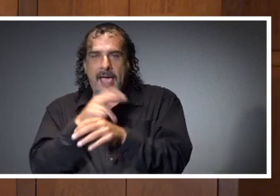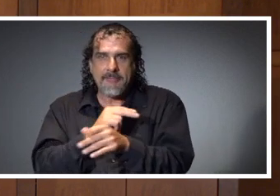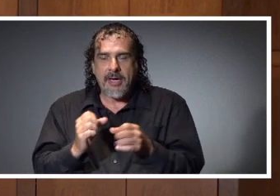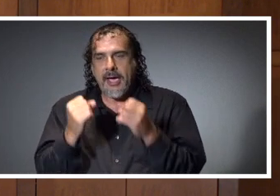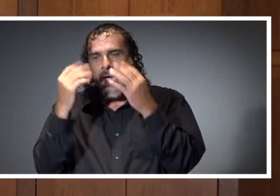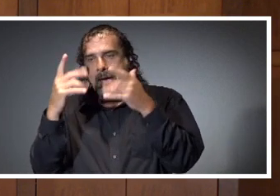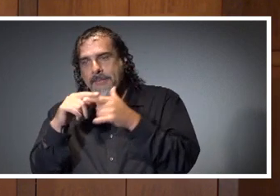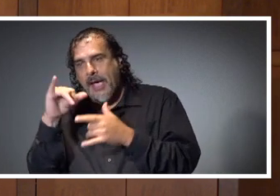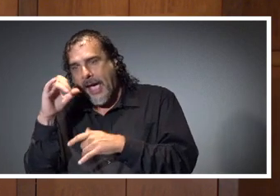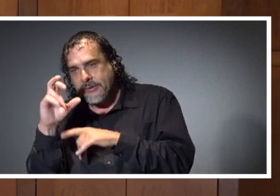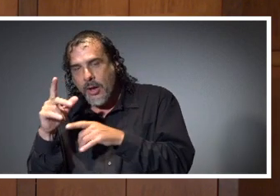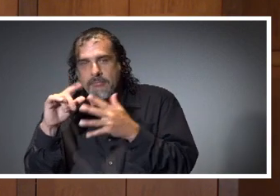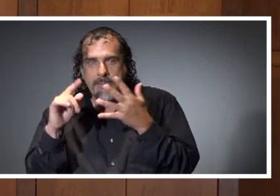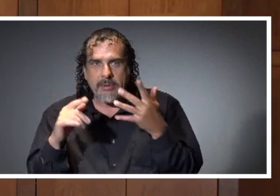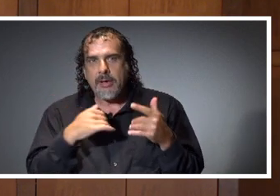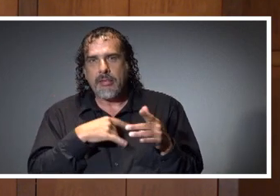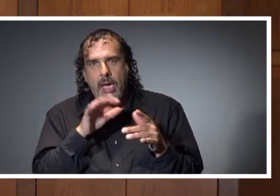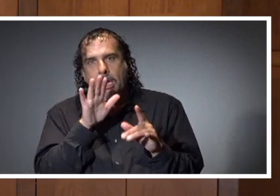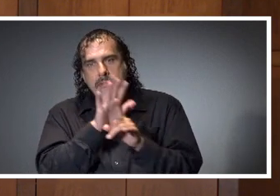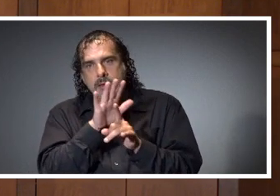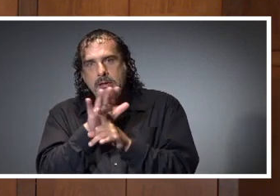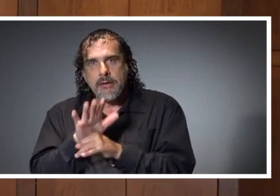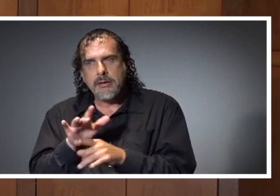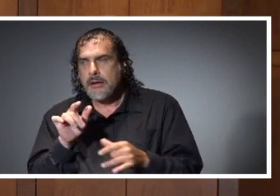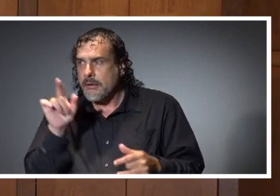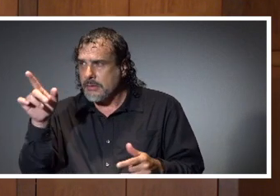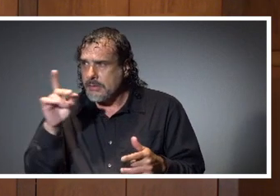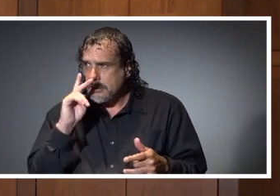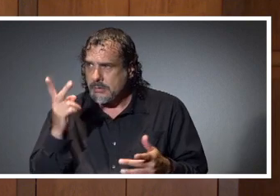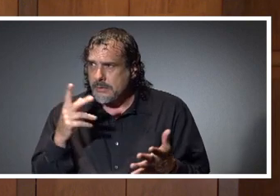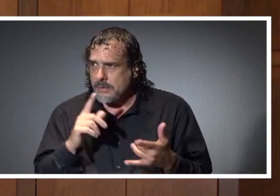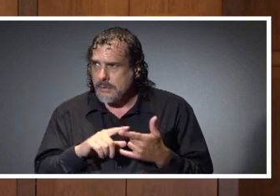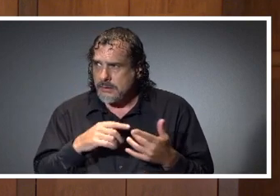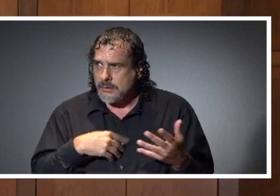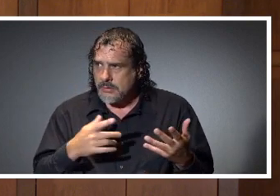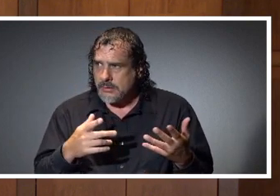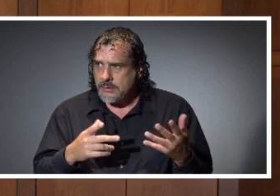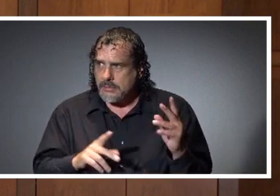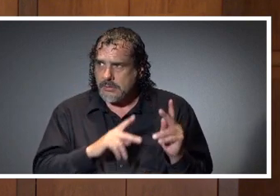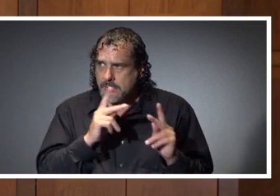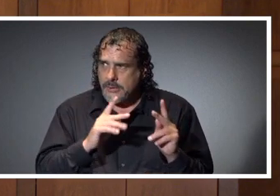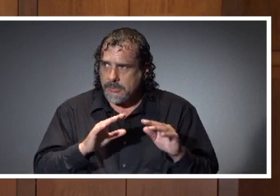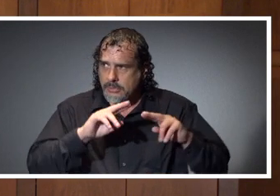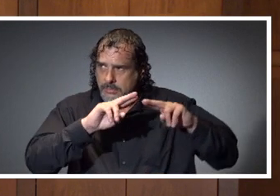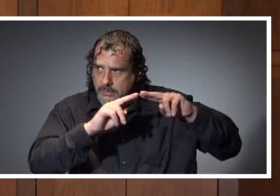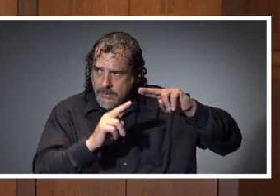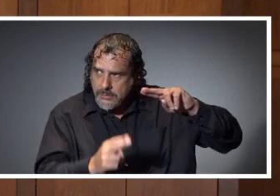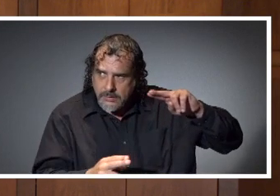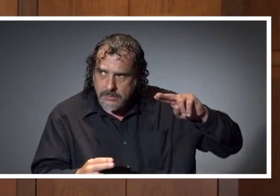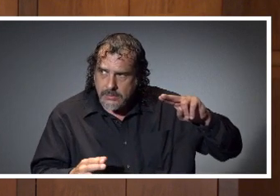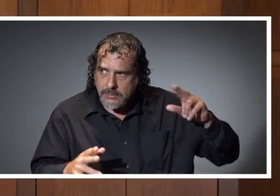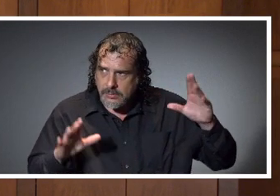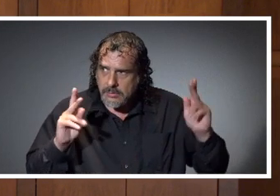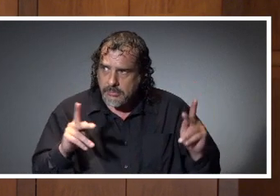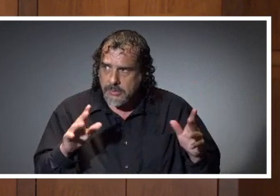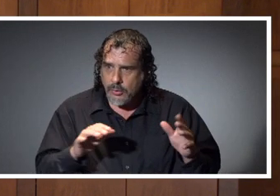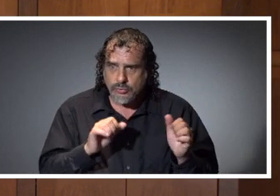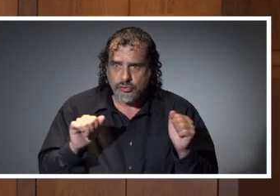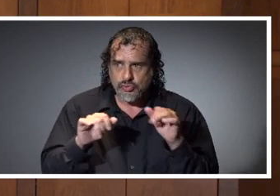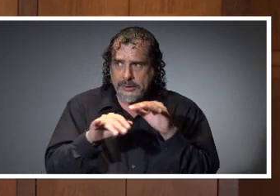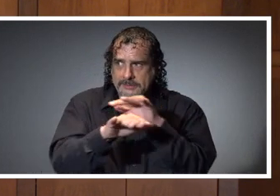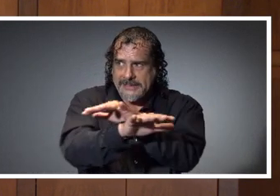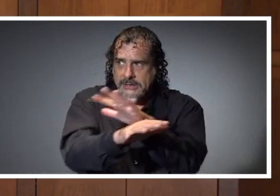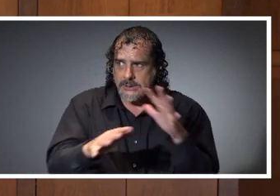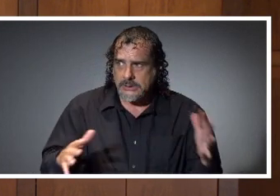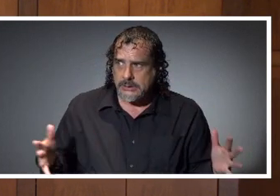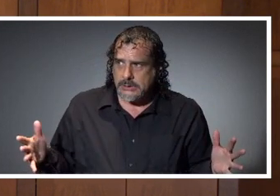the significance of seeing that number lower and for people at home outside of kind of layman's terms? Yeah,